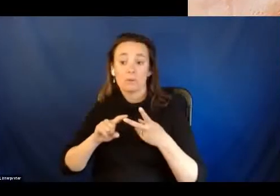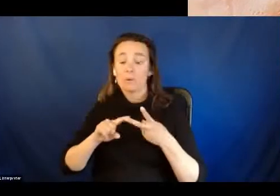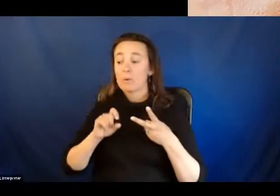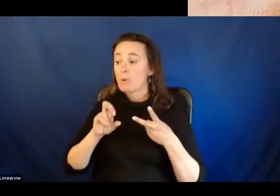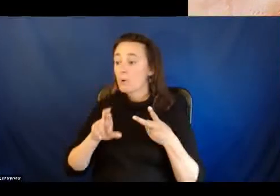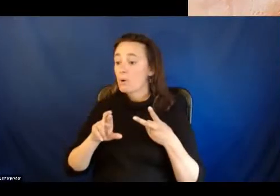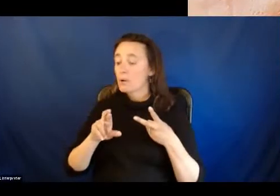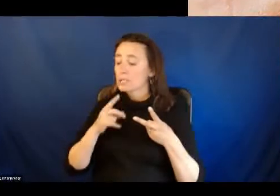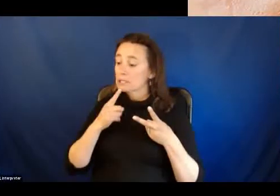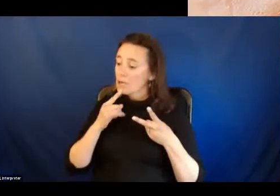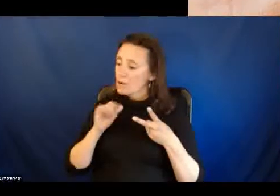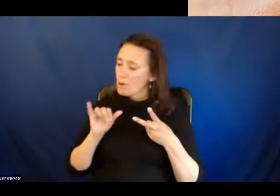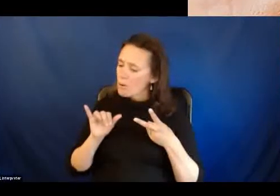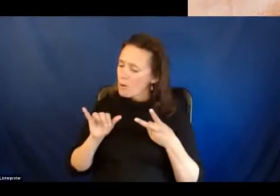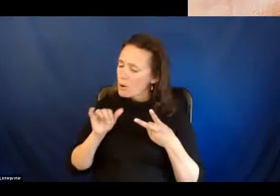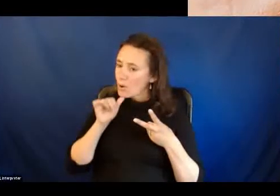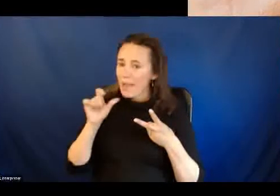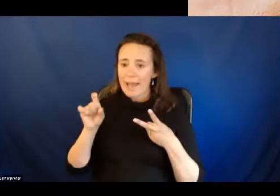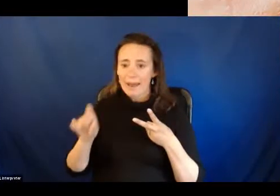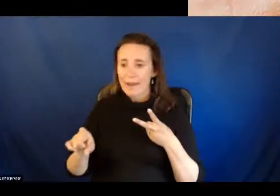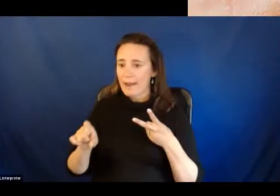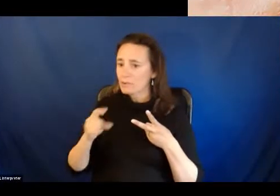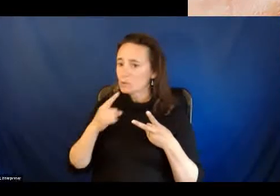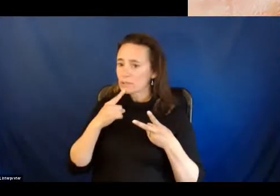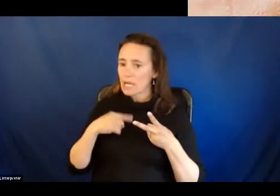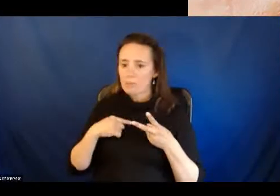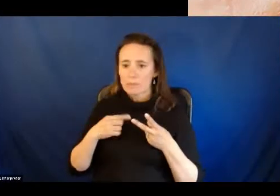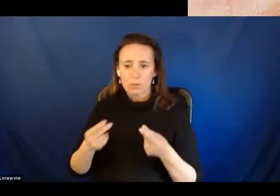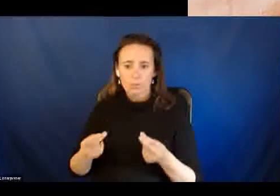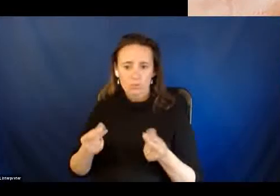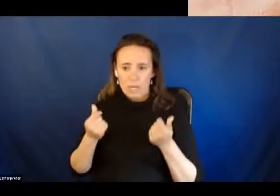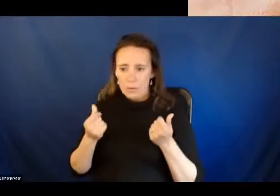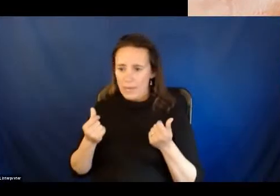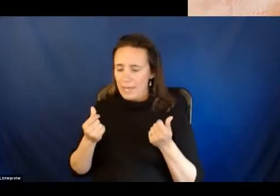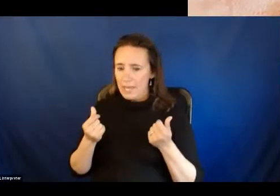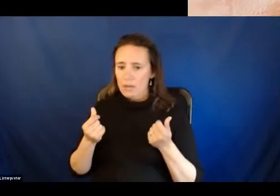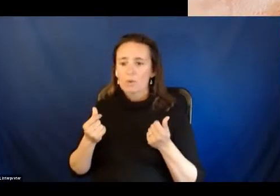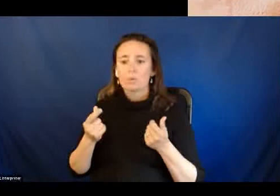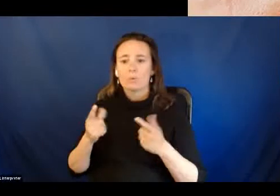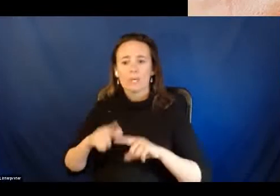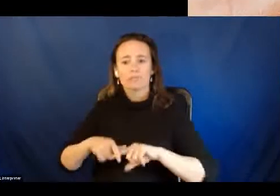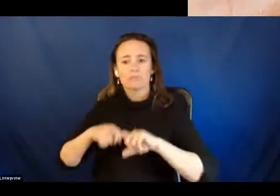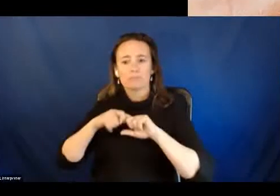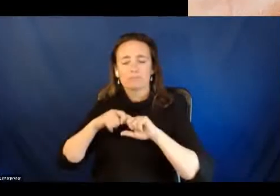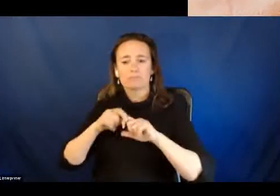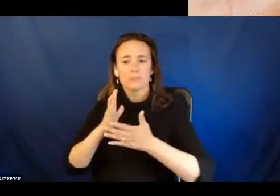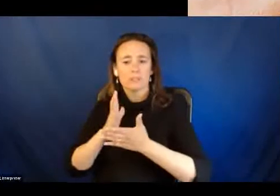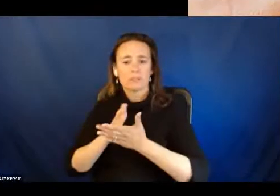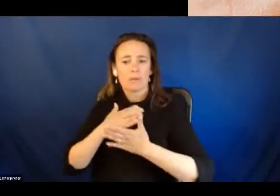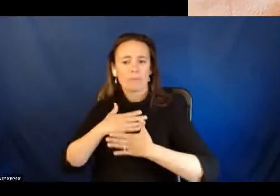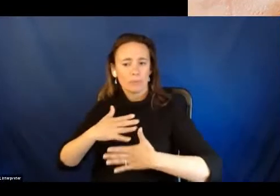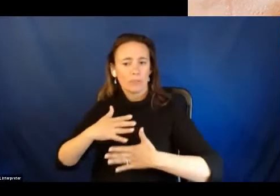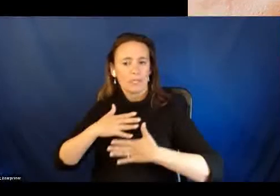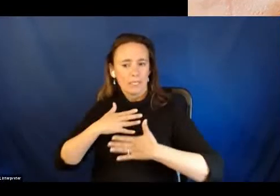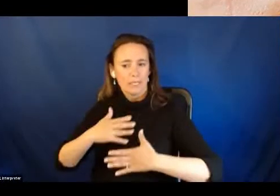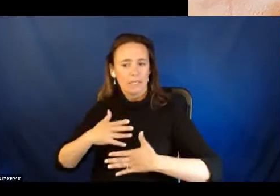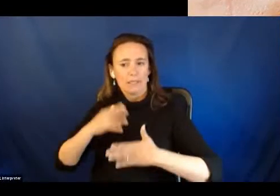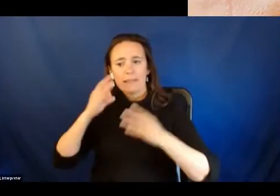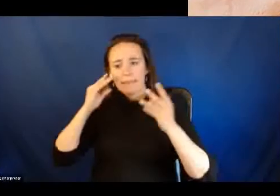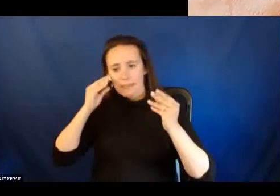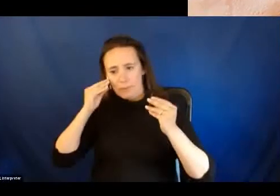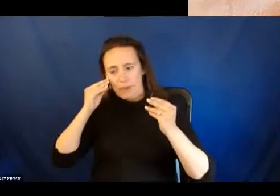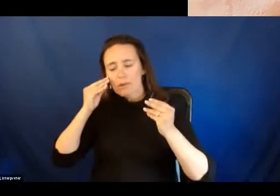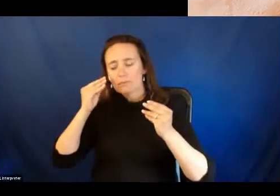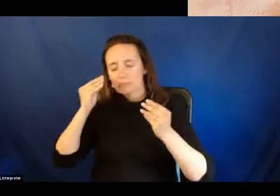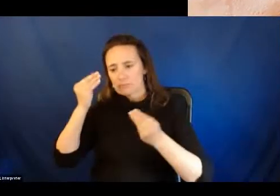like, you don't have to tell me right away, or we can stop and breathe. We can think about it. Just let me know when you're ready to start, right? That is different